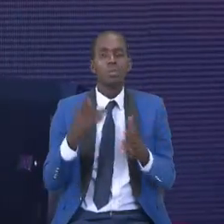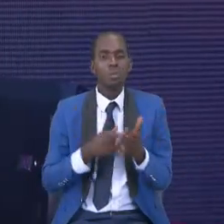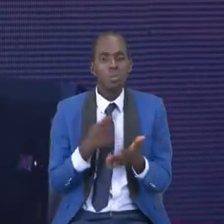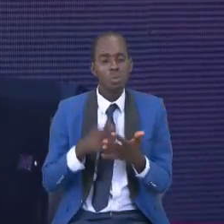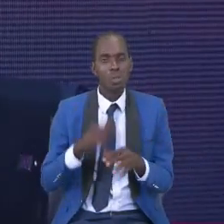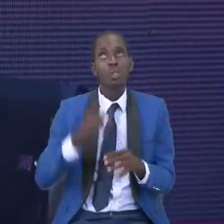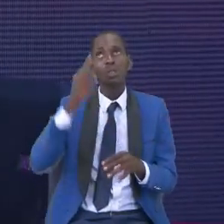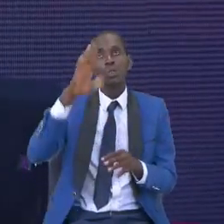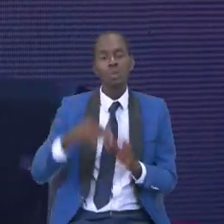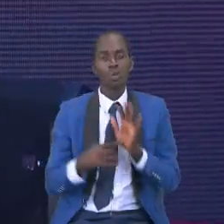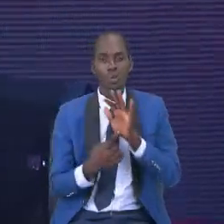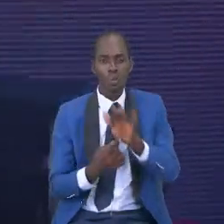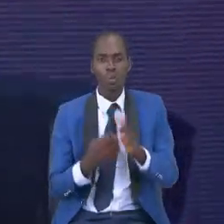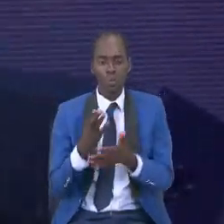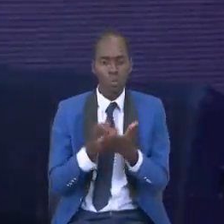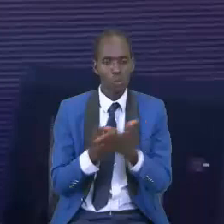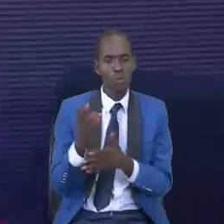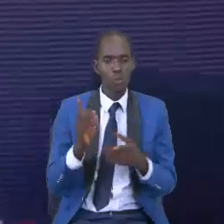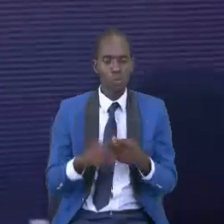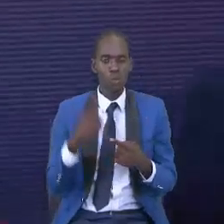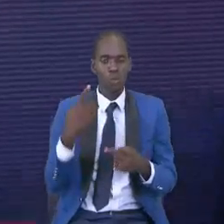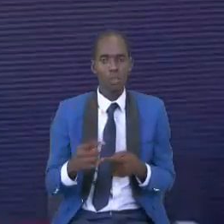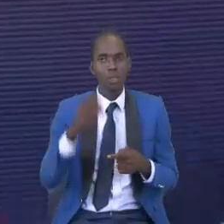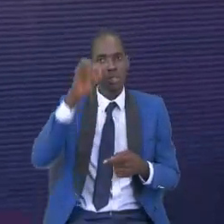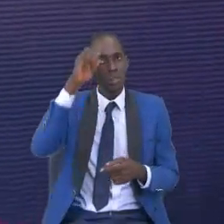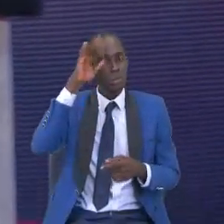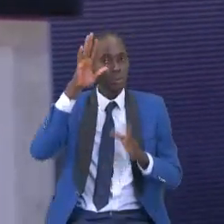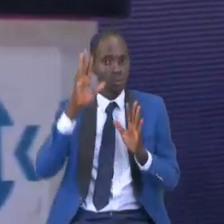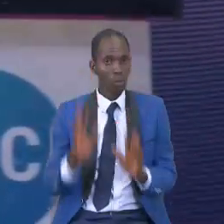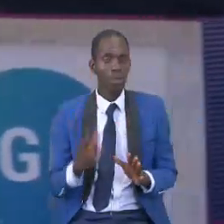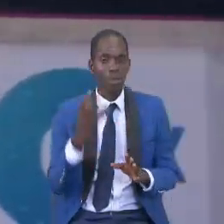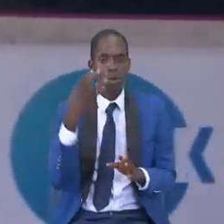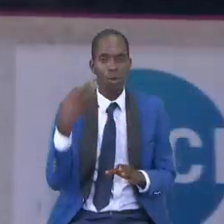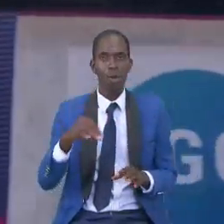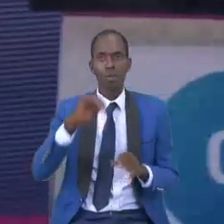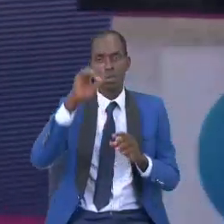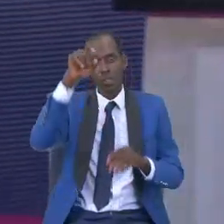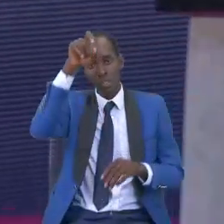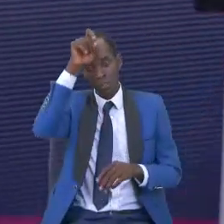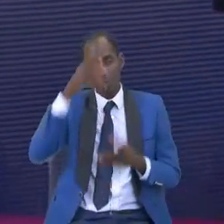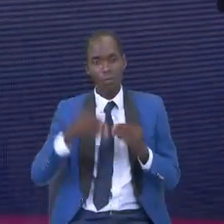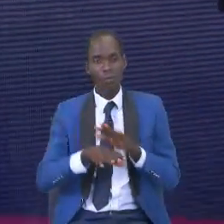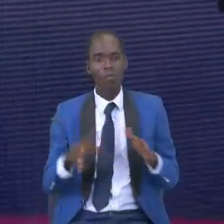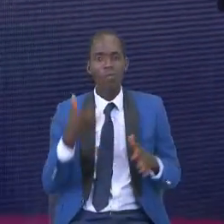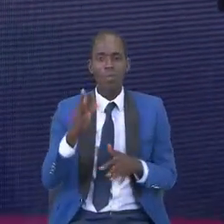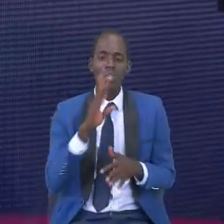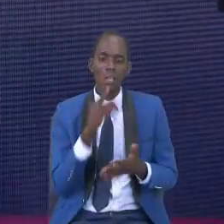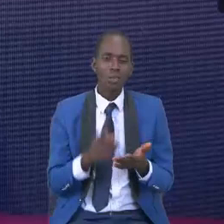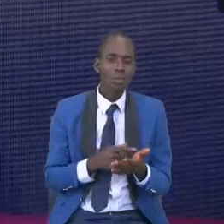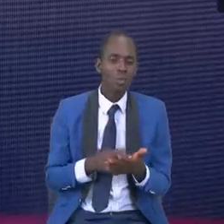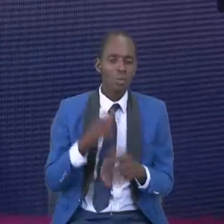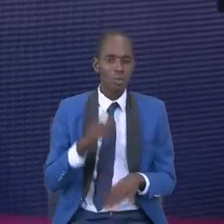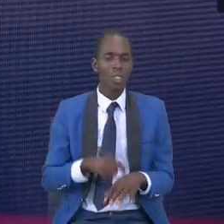finger of God. There are times that God will reveal to an unbelieving Nebuchadnezzar. He was seeking what will